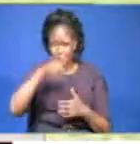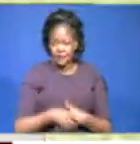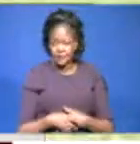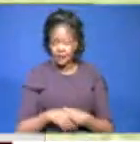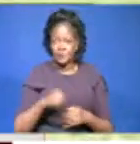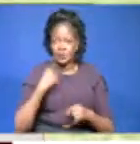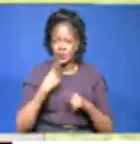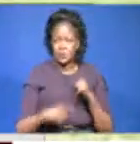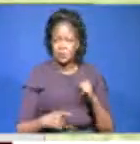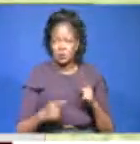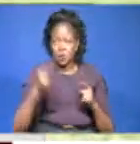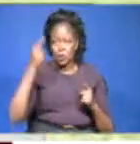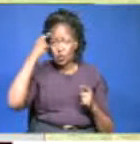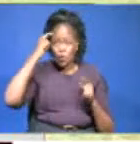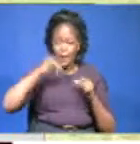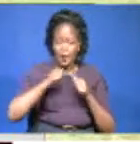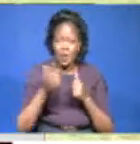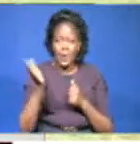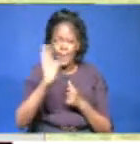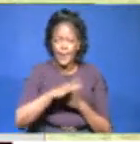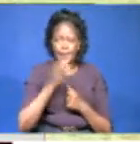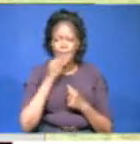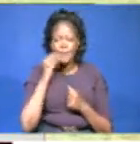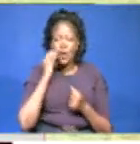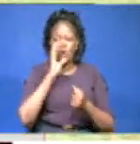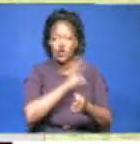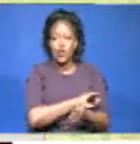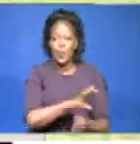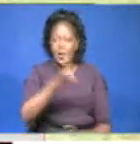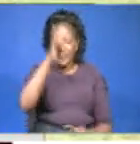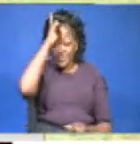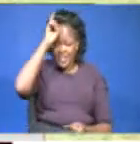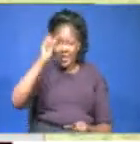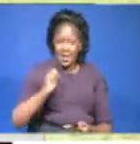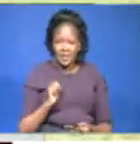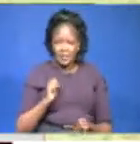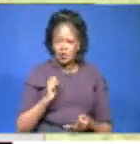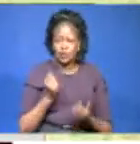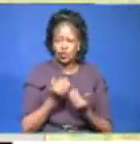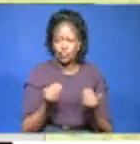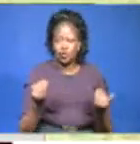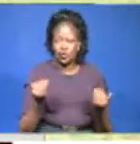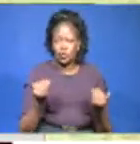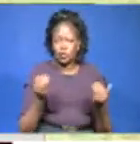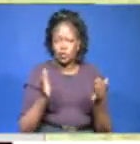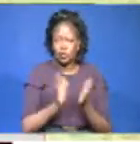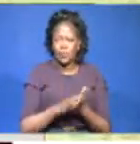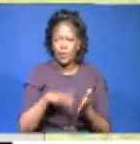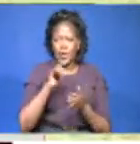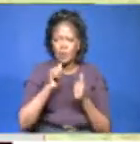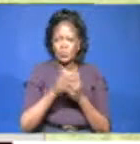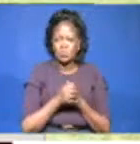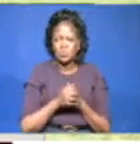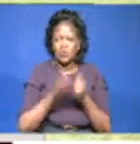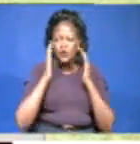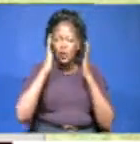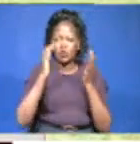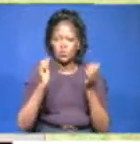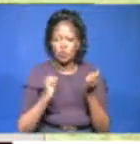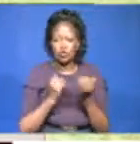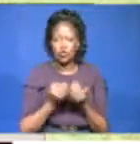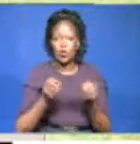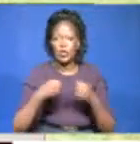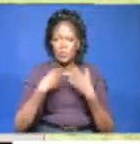she thought of coming back home to empower the Mashinani girl child and boy child, and especially the focus on the girl child, where she was